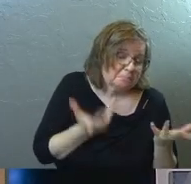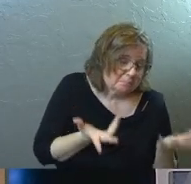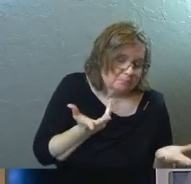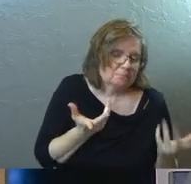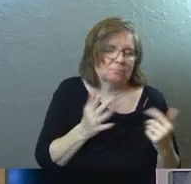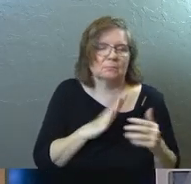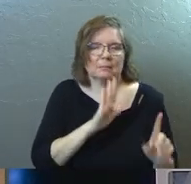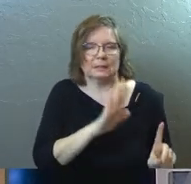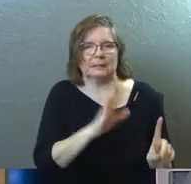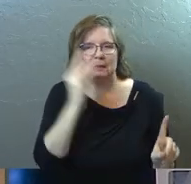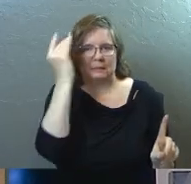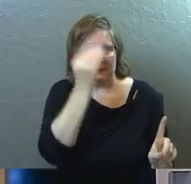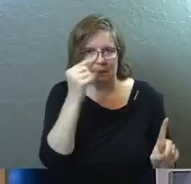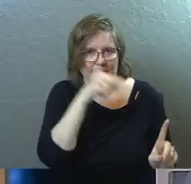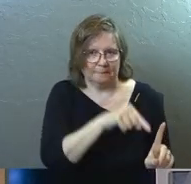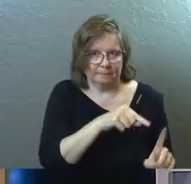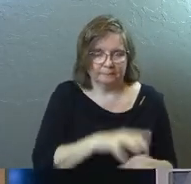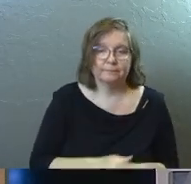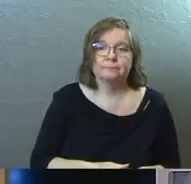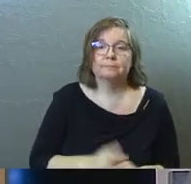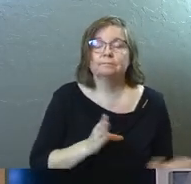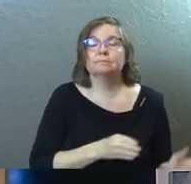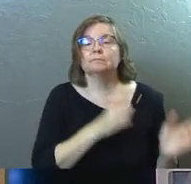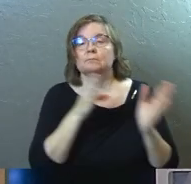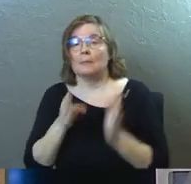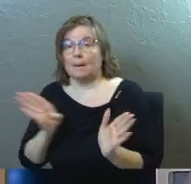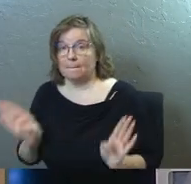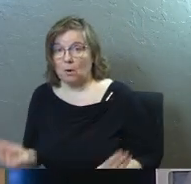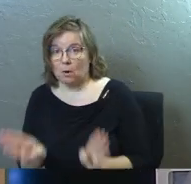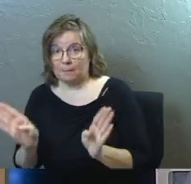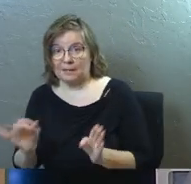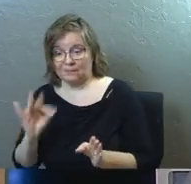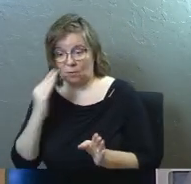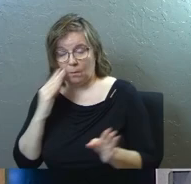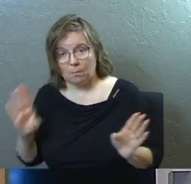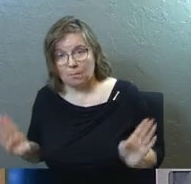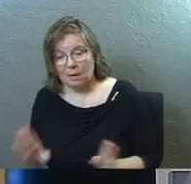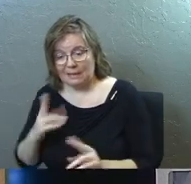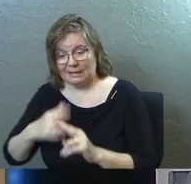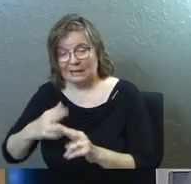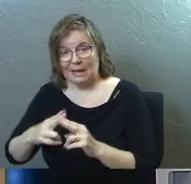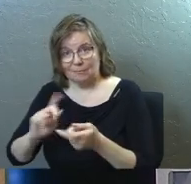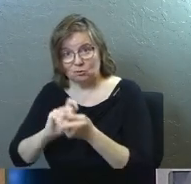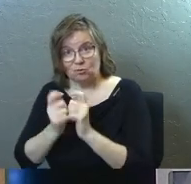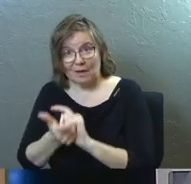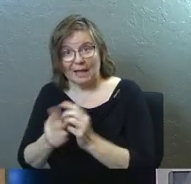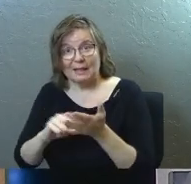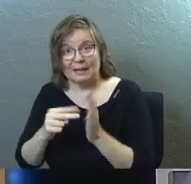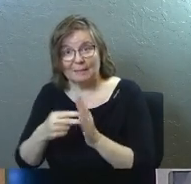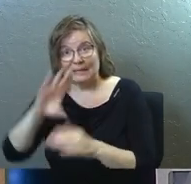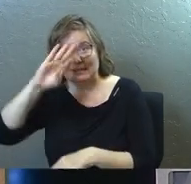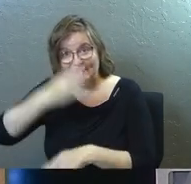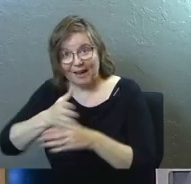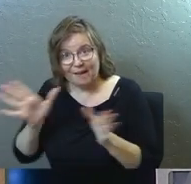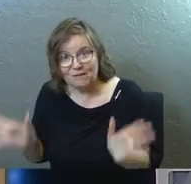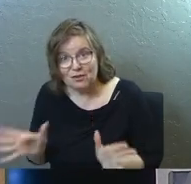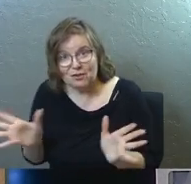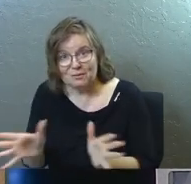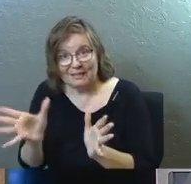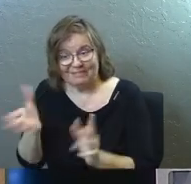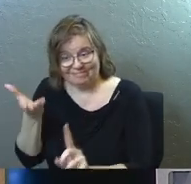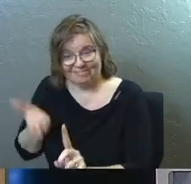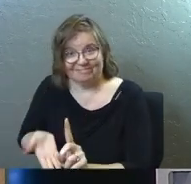what's going on in Paul's mind, right? But then you got Barnabas. And if you know about Barnabas, his name translated actually means the son of